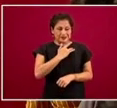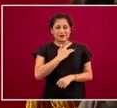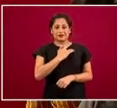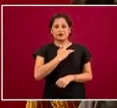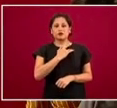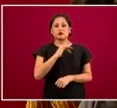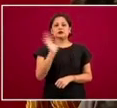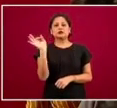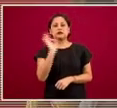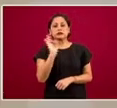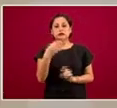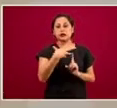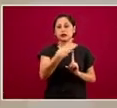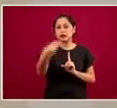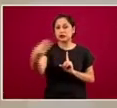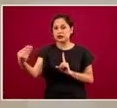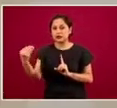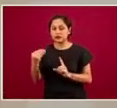I would like to say that